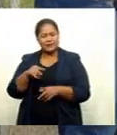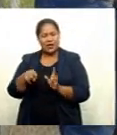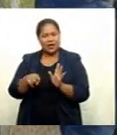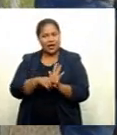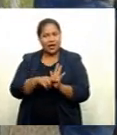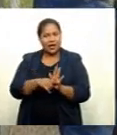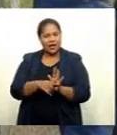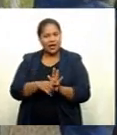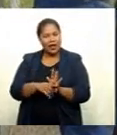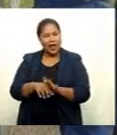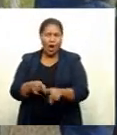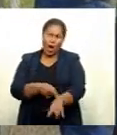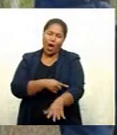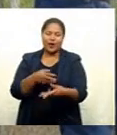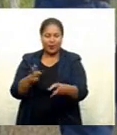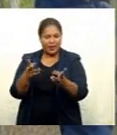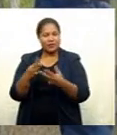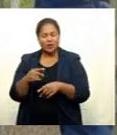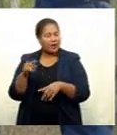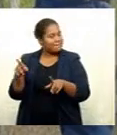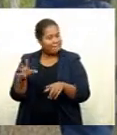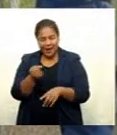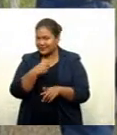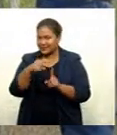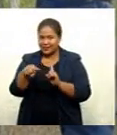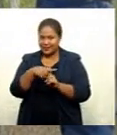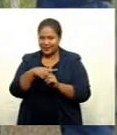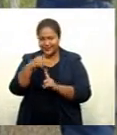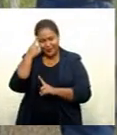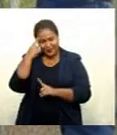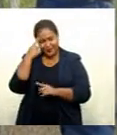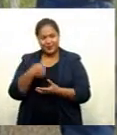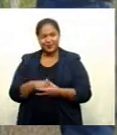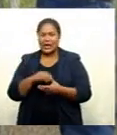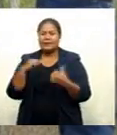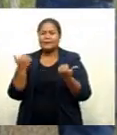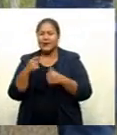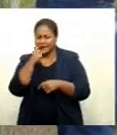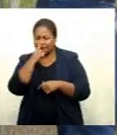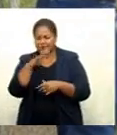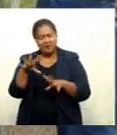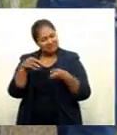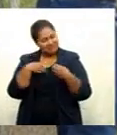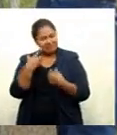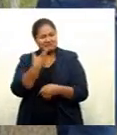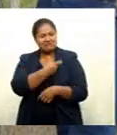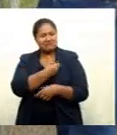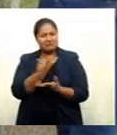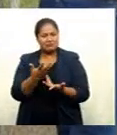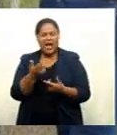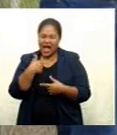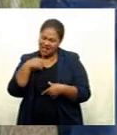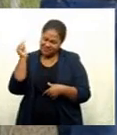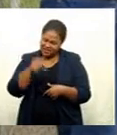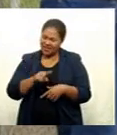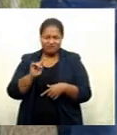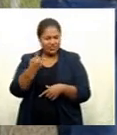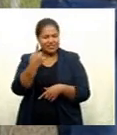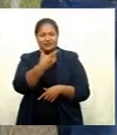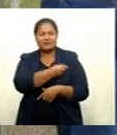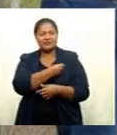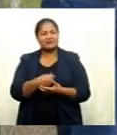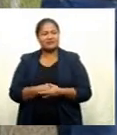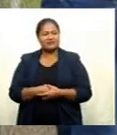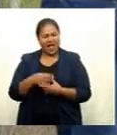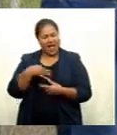will always go forward. So we must think positive. So many people has taken the vaccinated. I'm here for the first jab. I